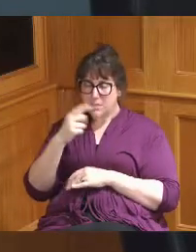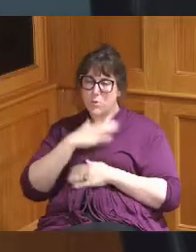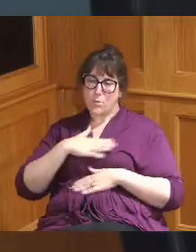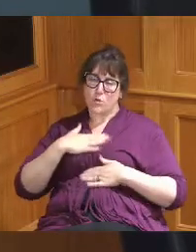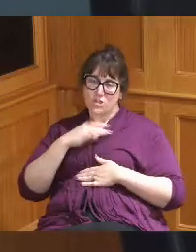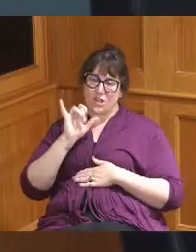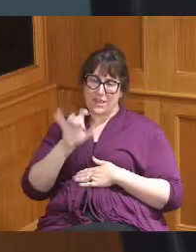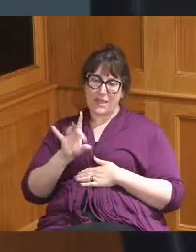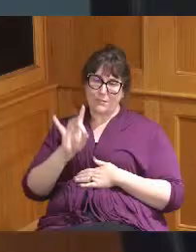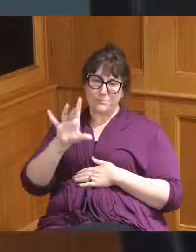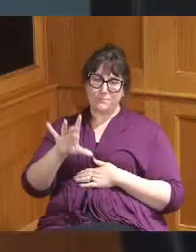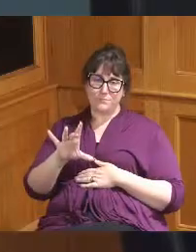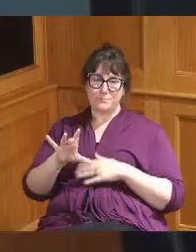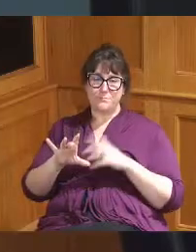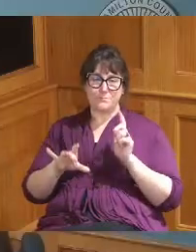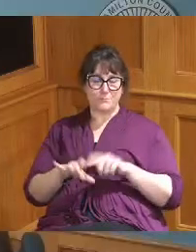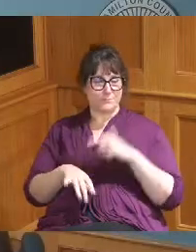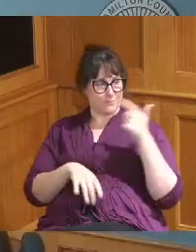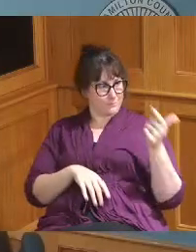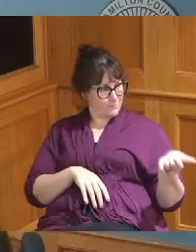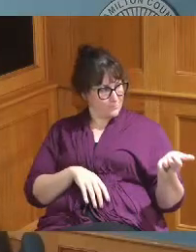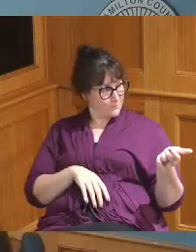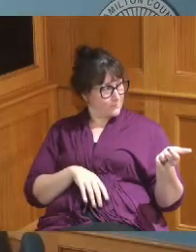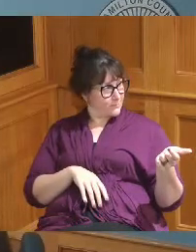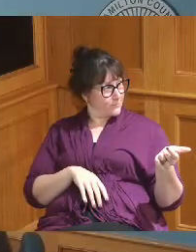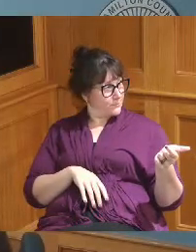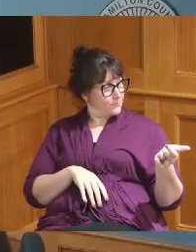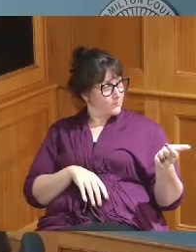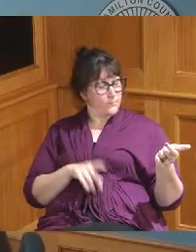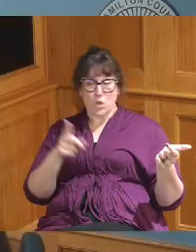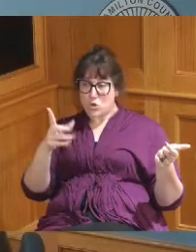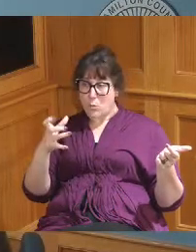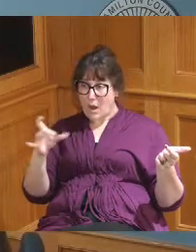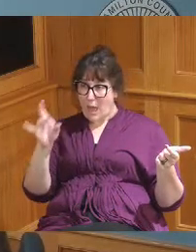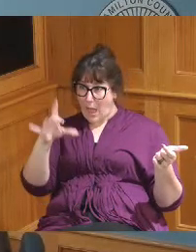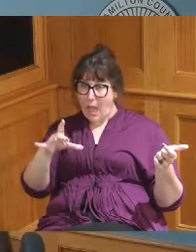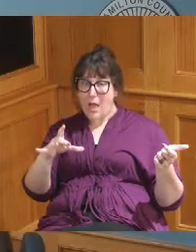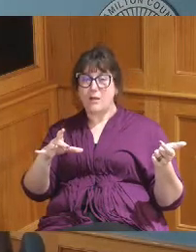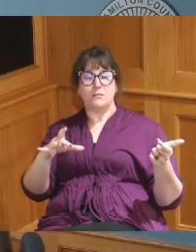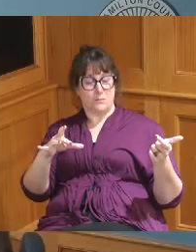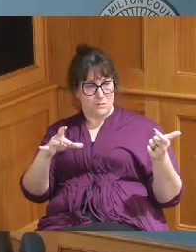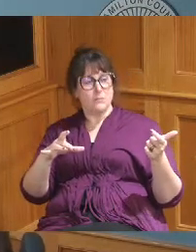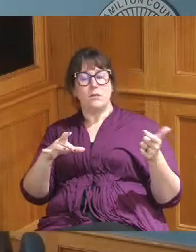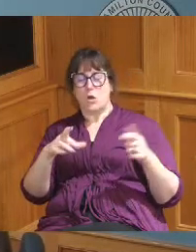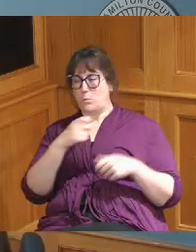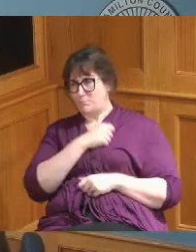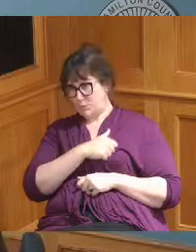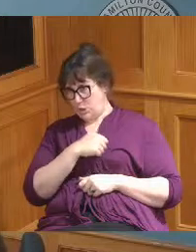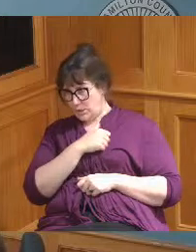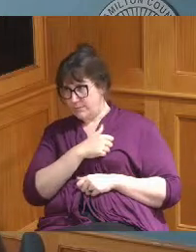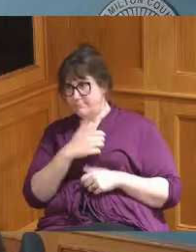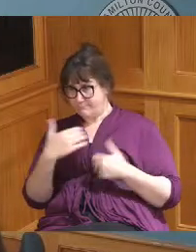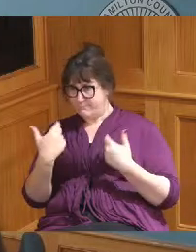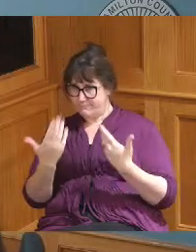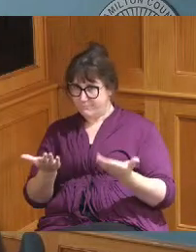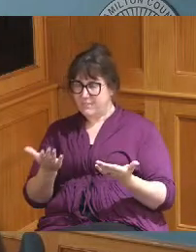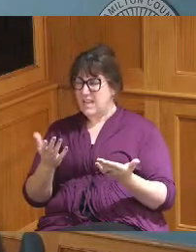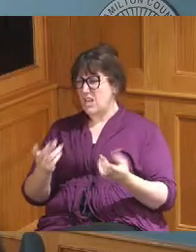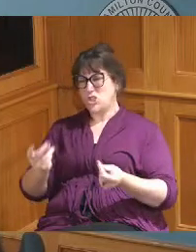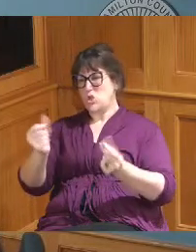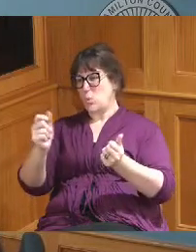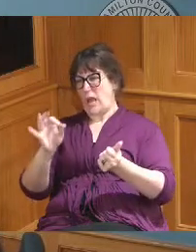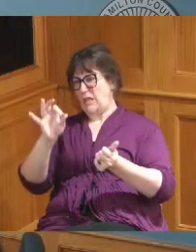back to us. Great. Commissioner Summer Adumas. I think he wanted to add something. Oh, I'm sorry. Do you want to clarify? Yeah, thank you. Just, I can do it really